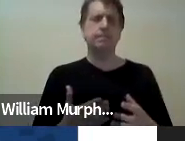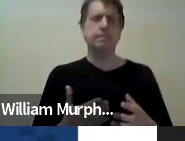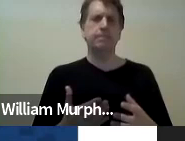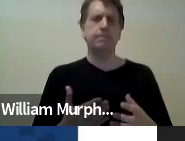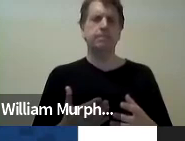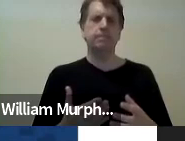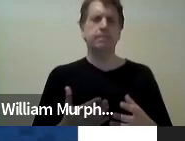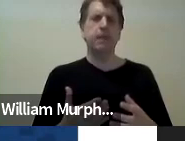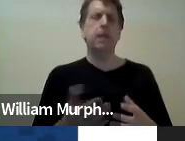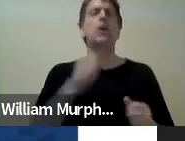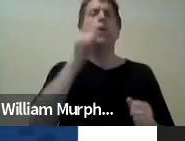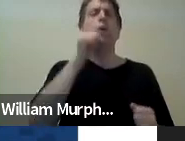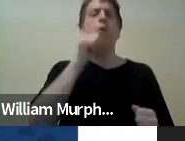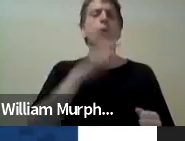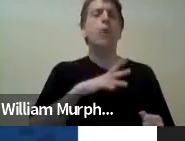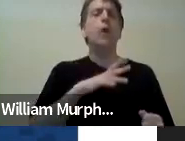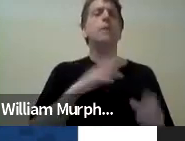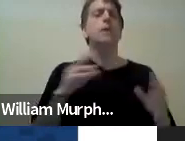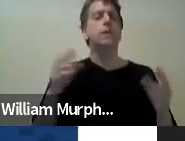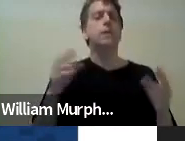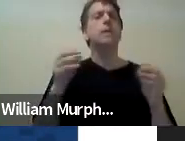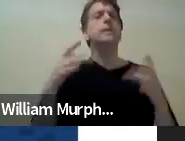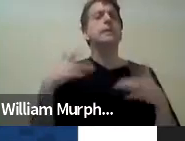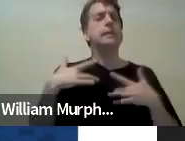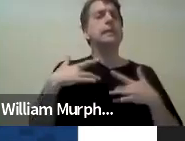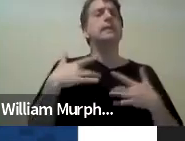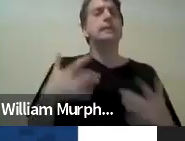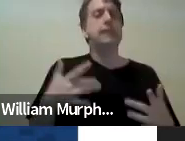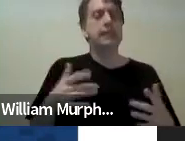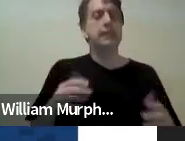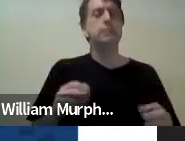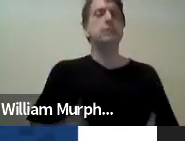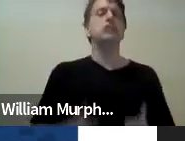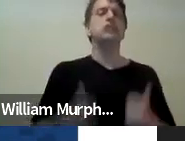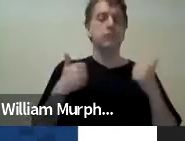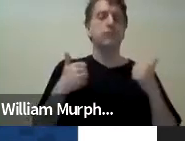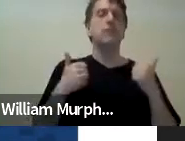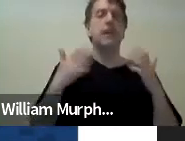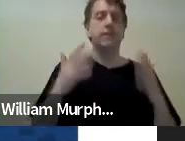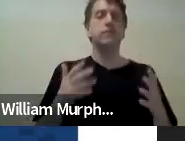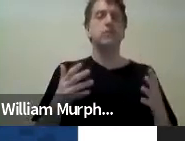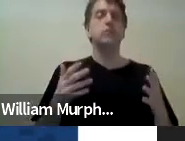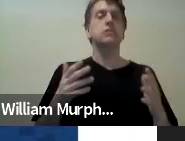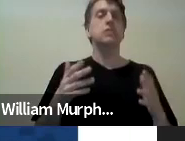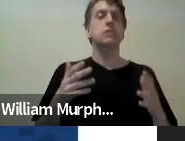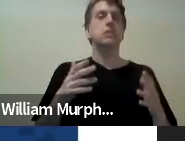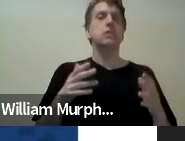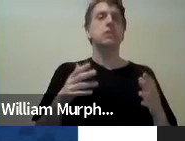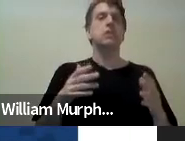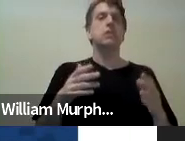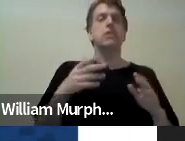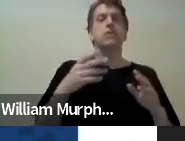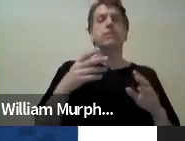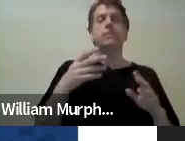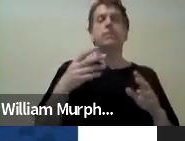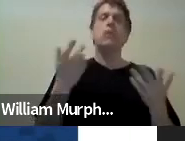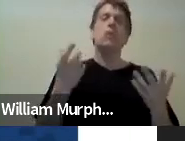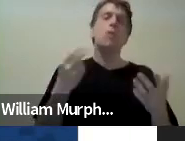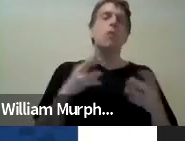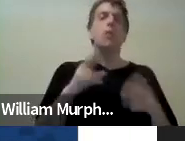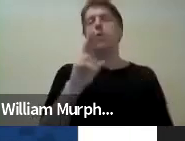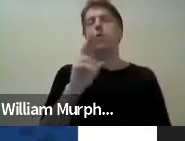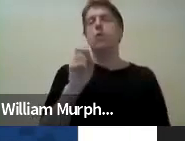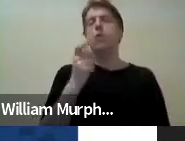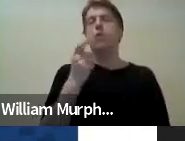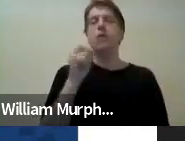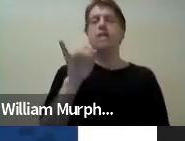that women are more likely to be survivors of domestic violence, or that refugees, such as someone who is a